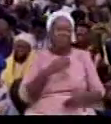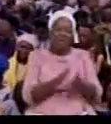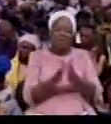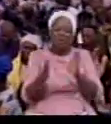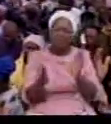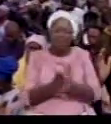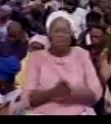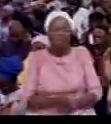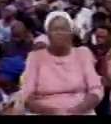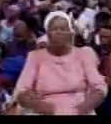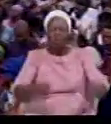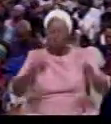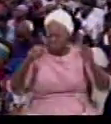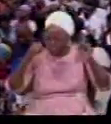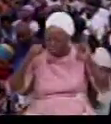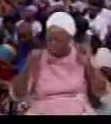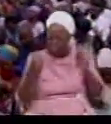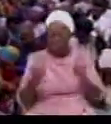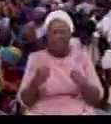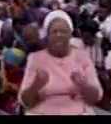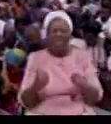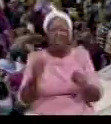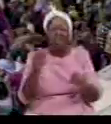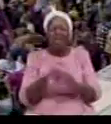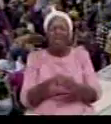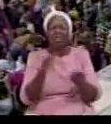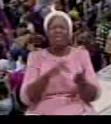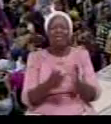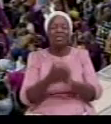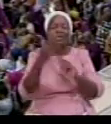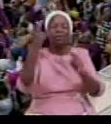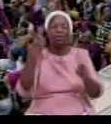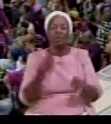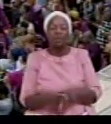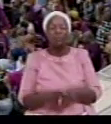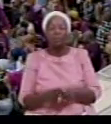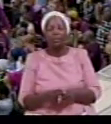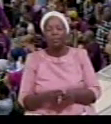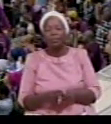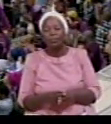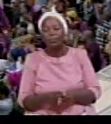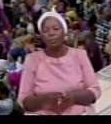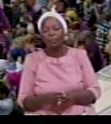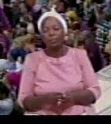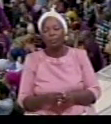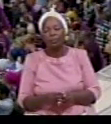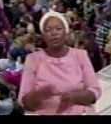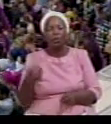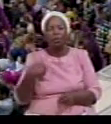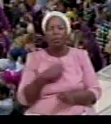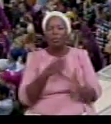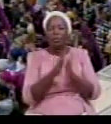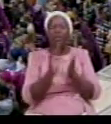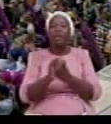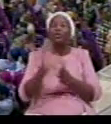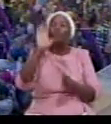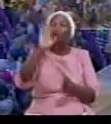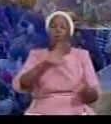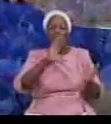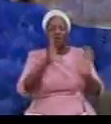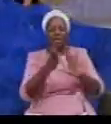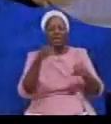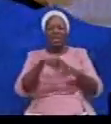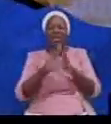become very much strengthened, in Jesus' name. Your presence in our lives,